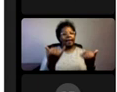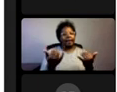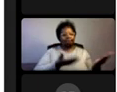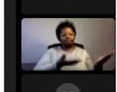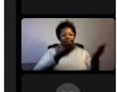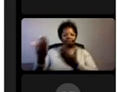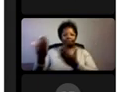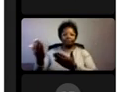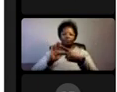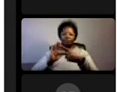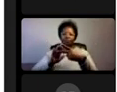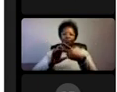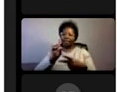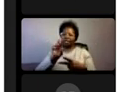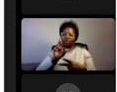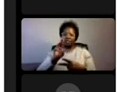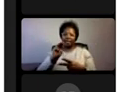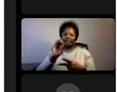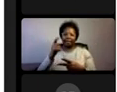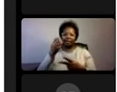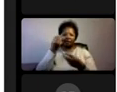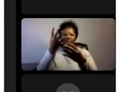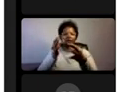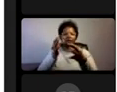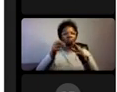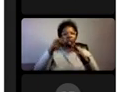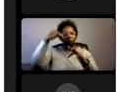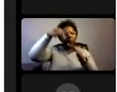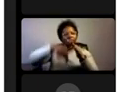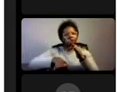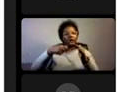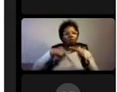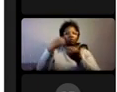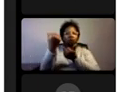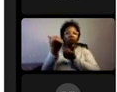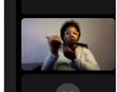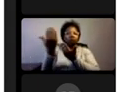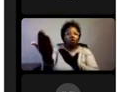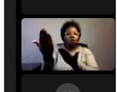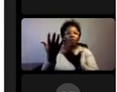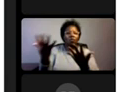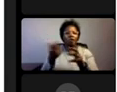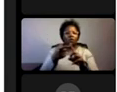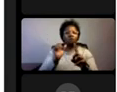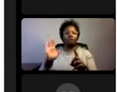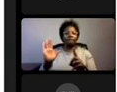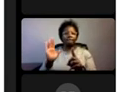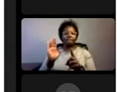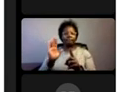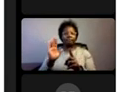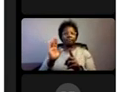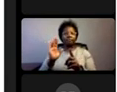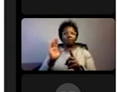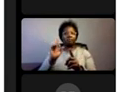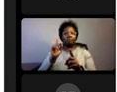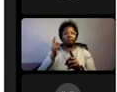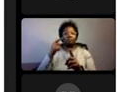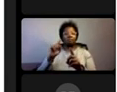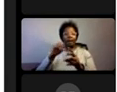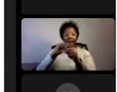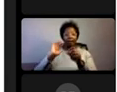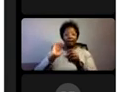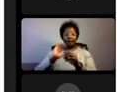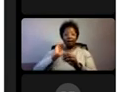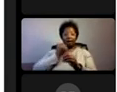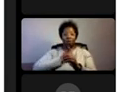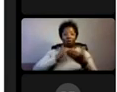speak a little bit more around the recommendation and the current state of COVID in our community and how this